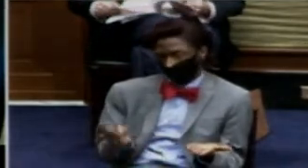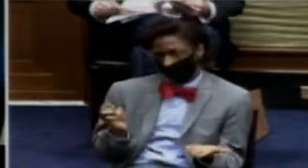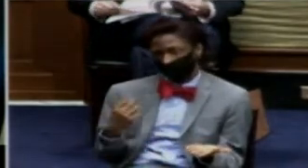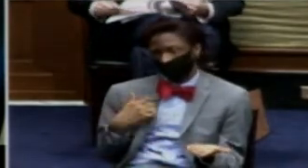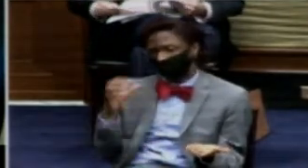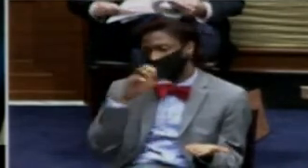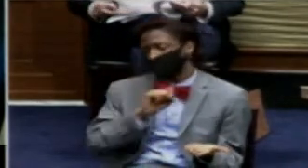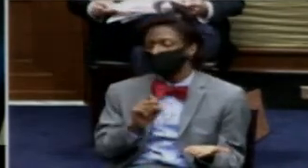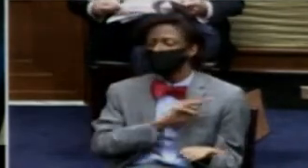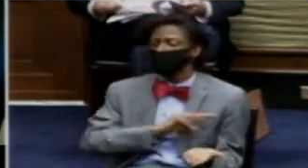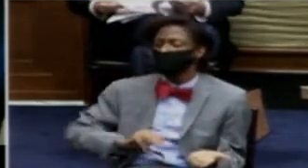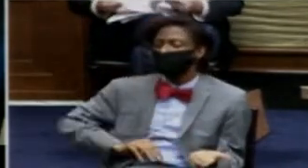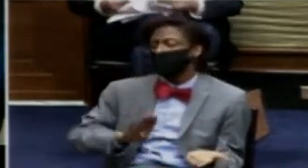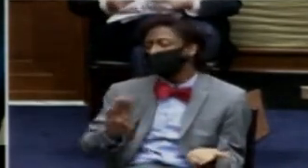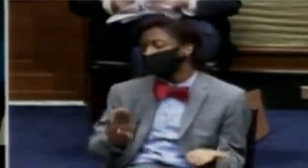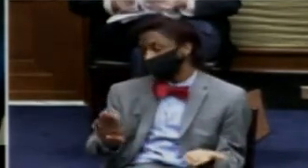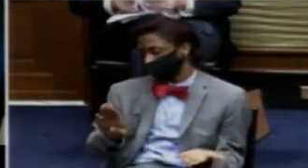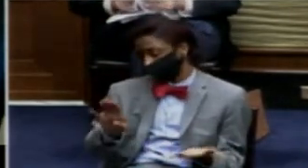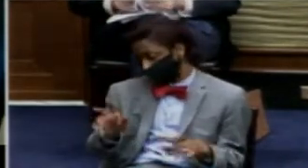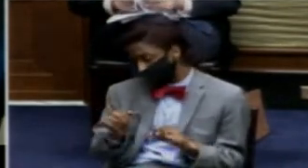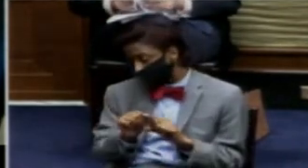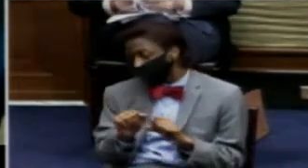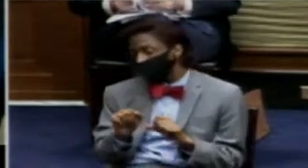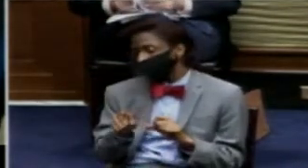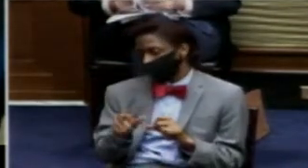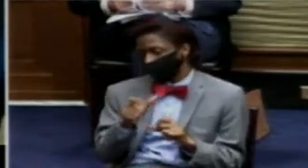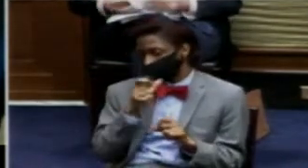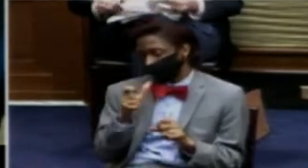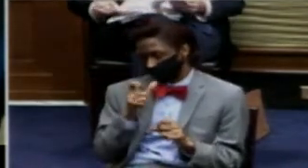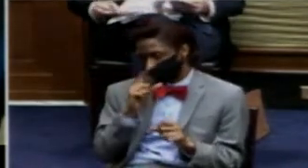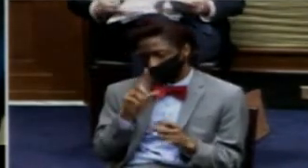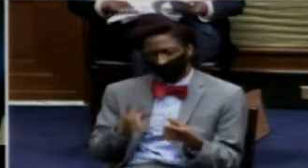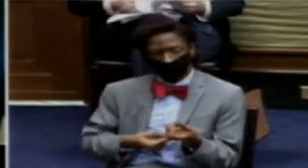Mayor Bowser, do you support? I guess you don't support retrocession.